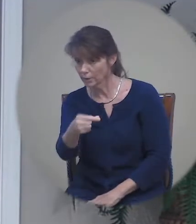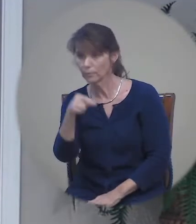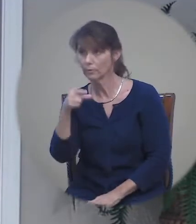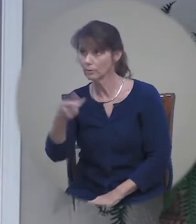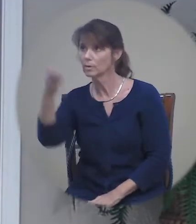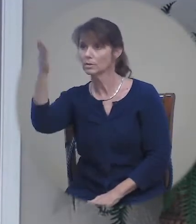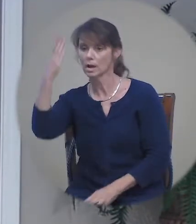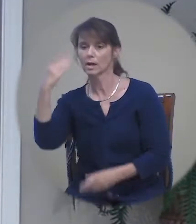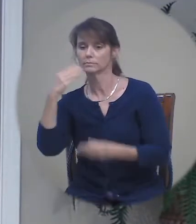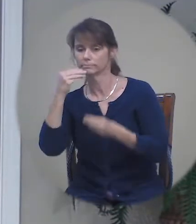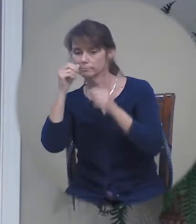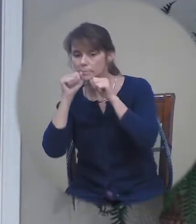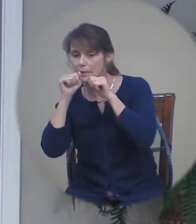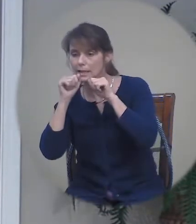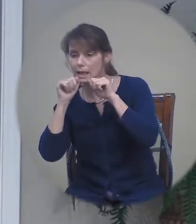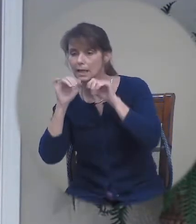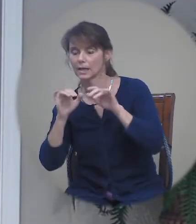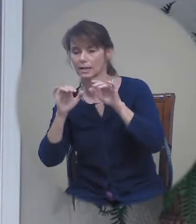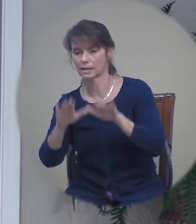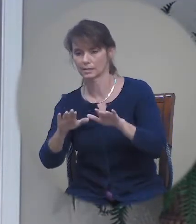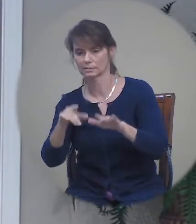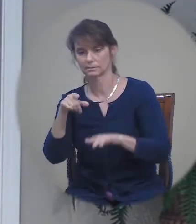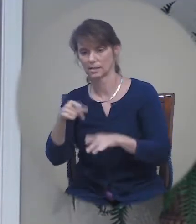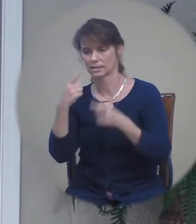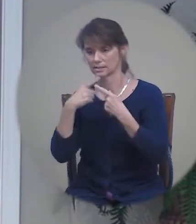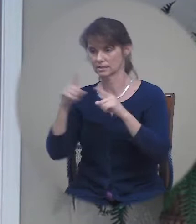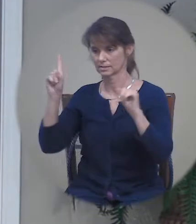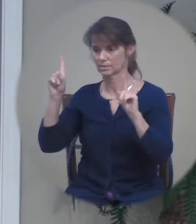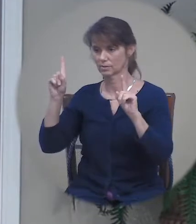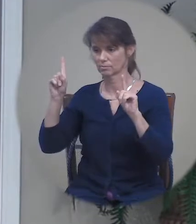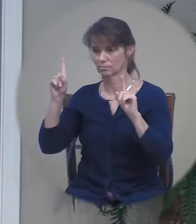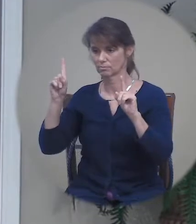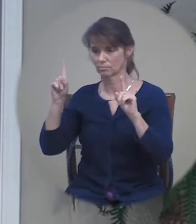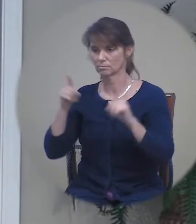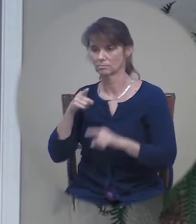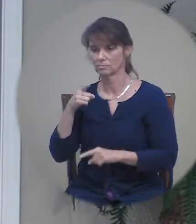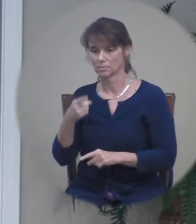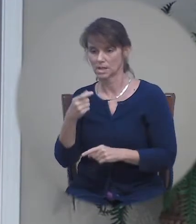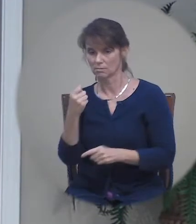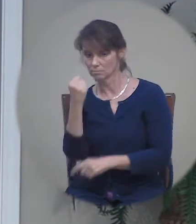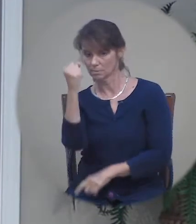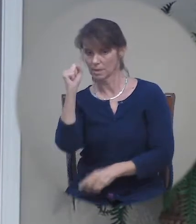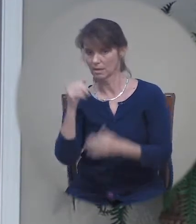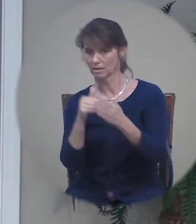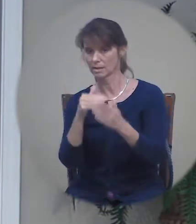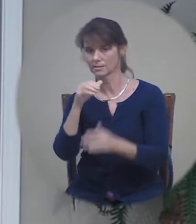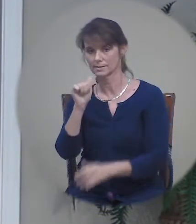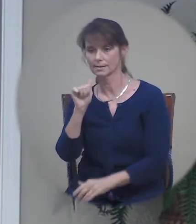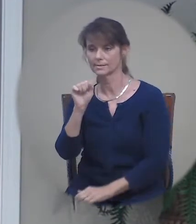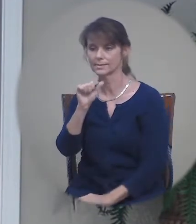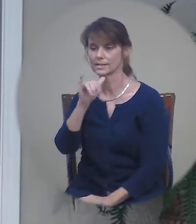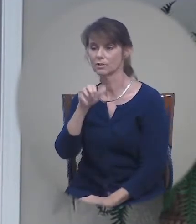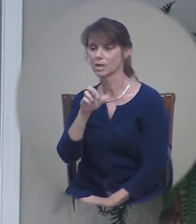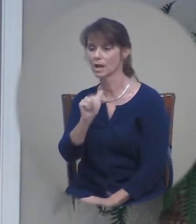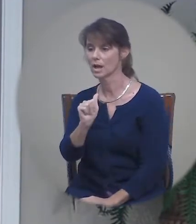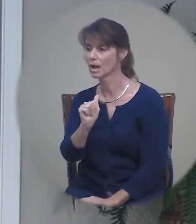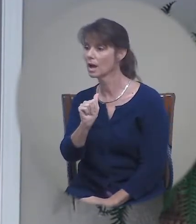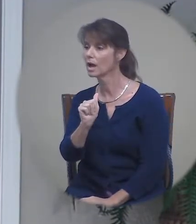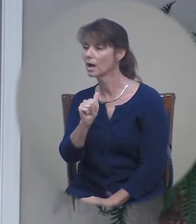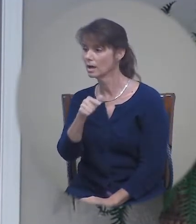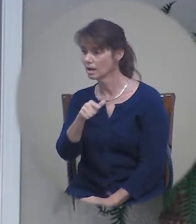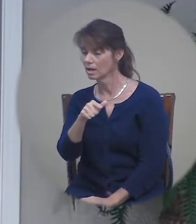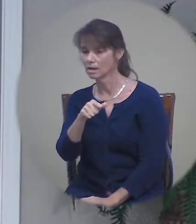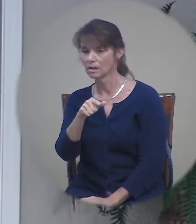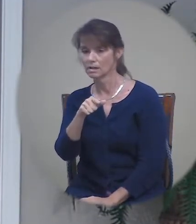successful." He was successful in his rebellion against the Assyrian forces, those forces that had